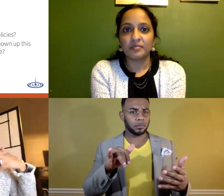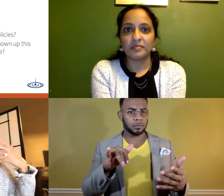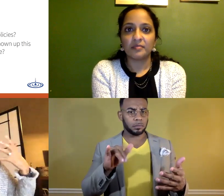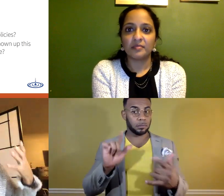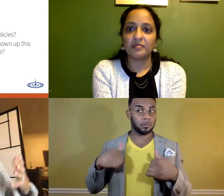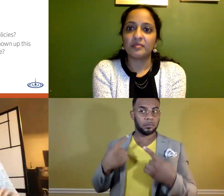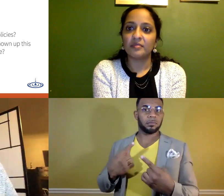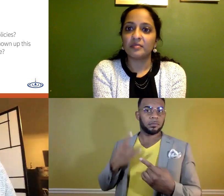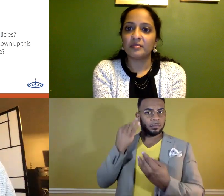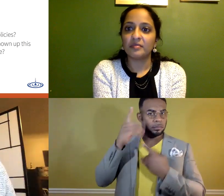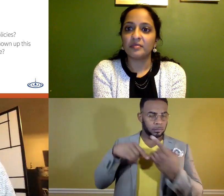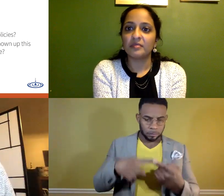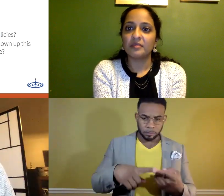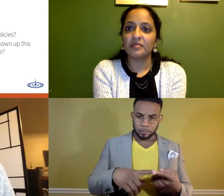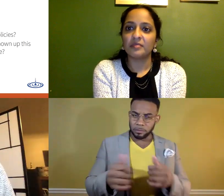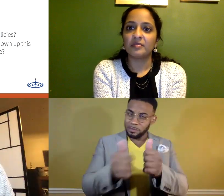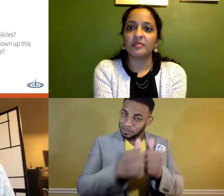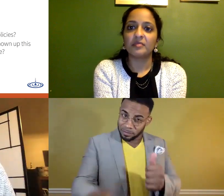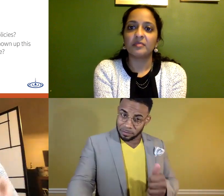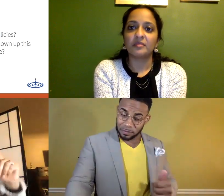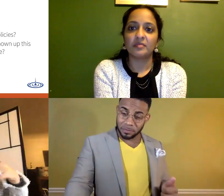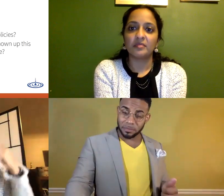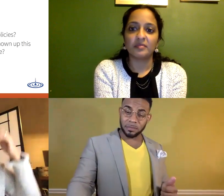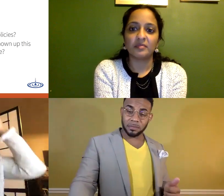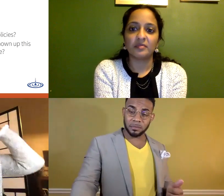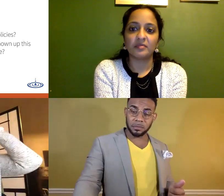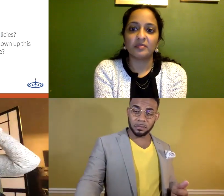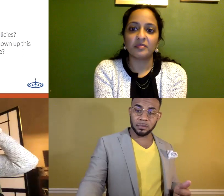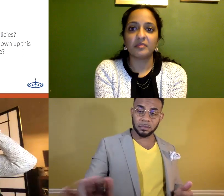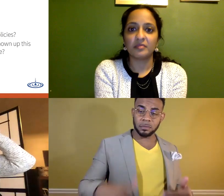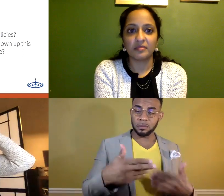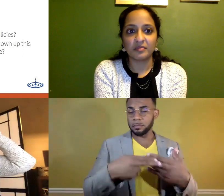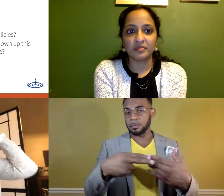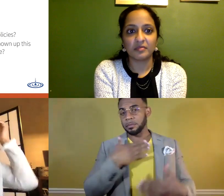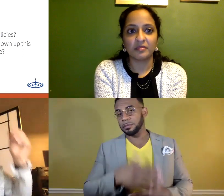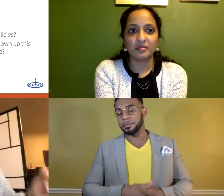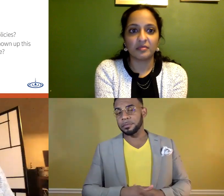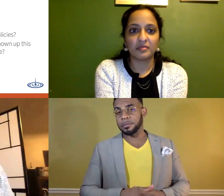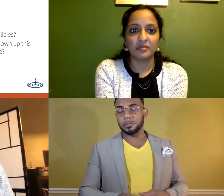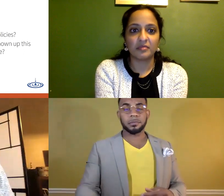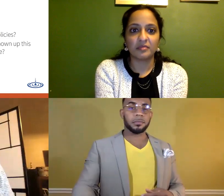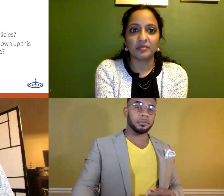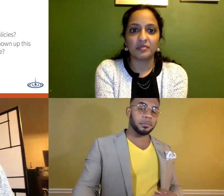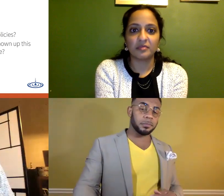we've been thinking about together is, let's move to the next slide,